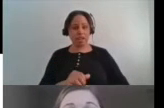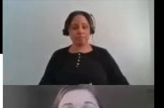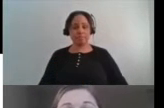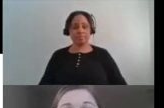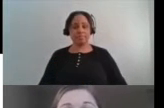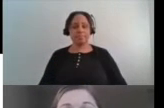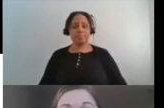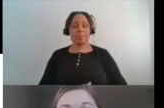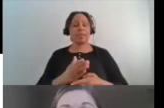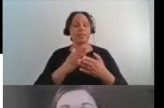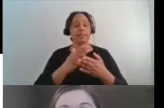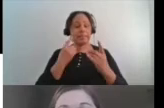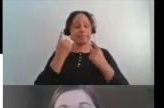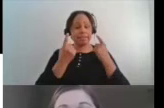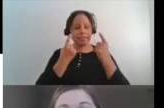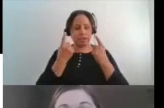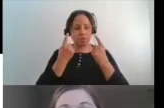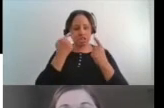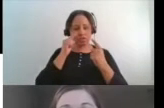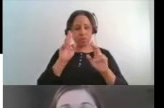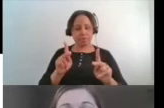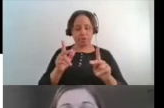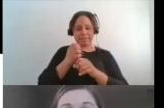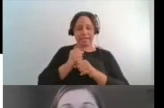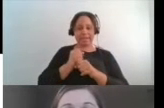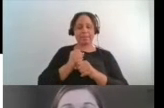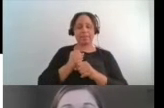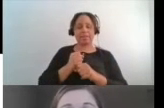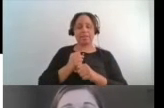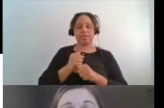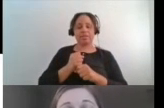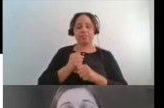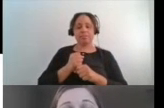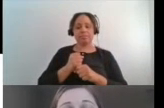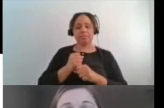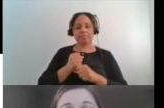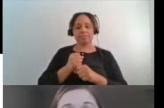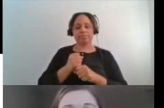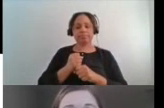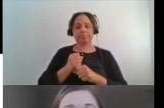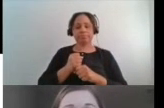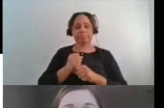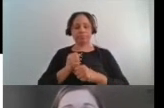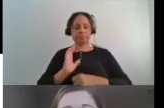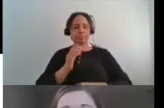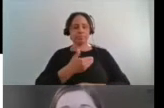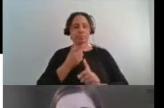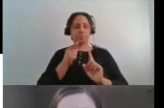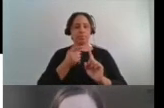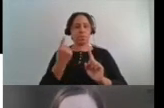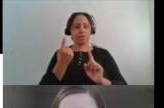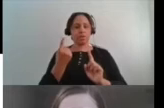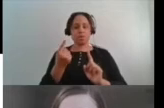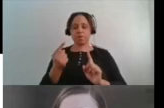So some considerations for the recipient that we follow with as the team, where our goal is always to look at the risks versus